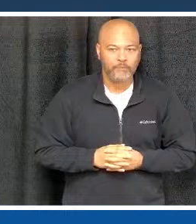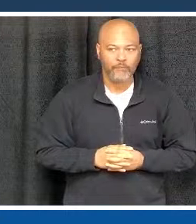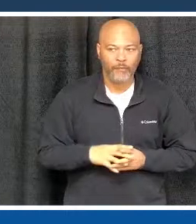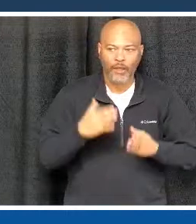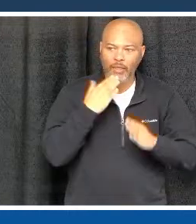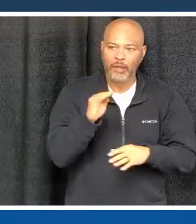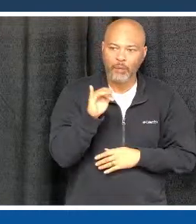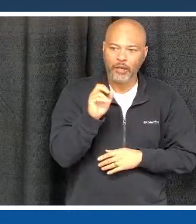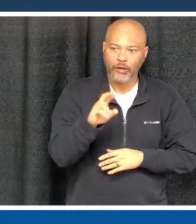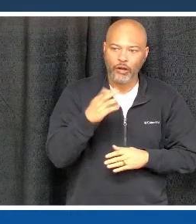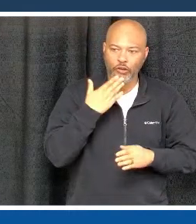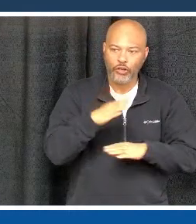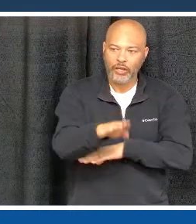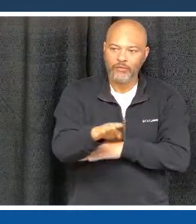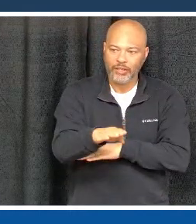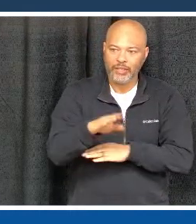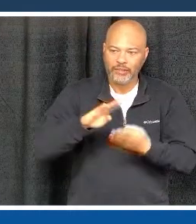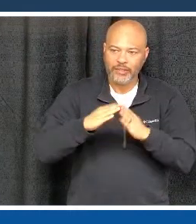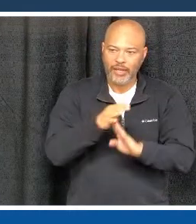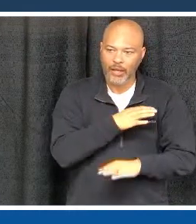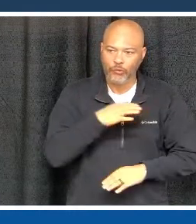Thank you, Mayor. Good evening, City Council.